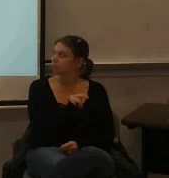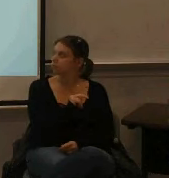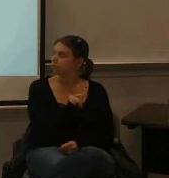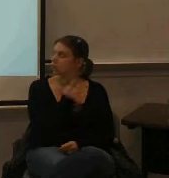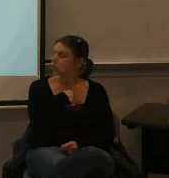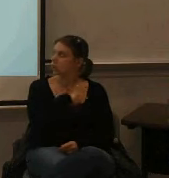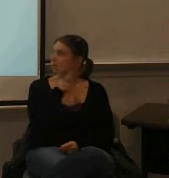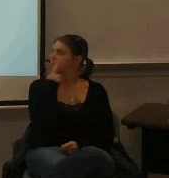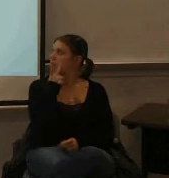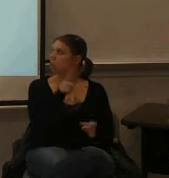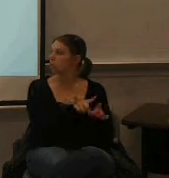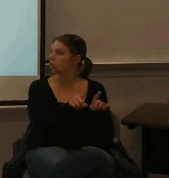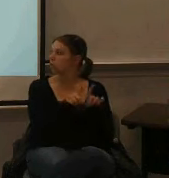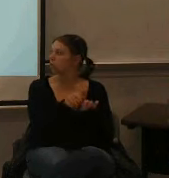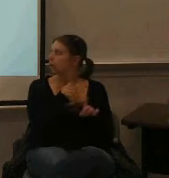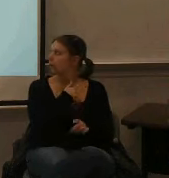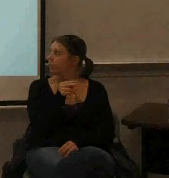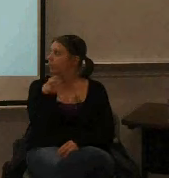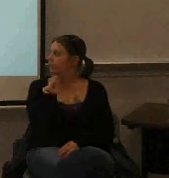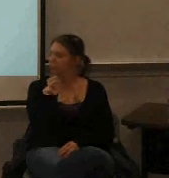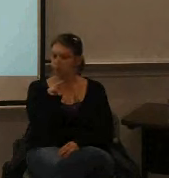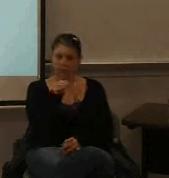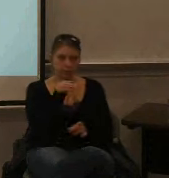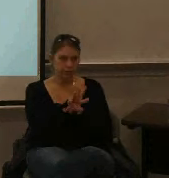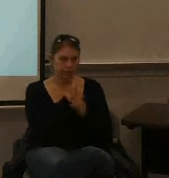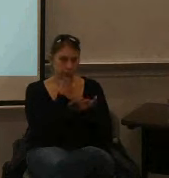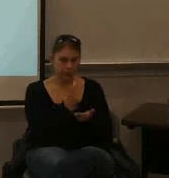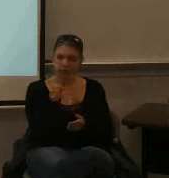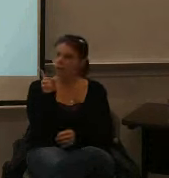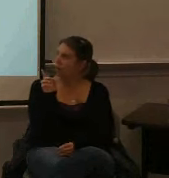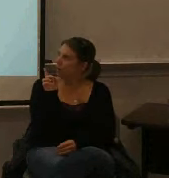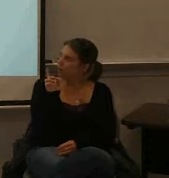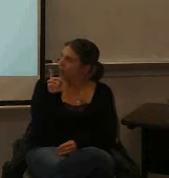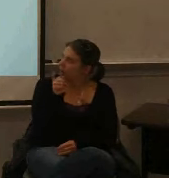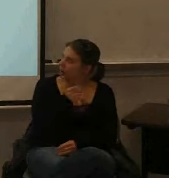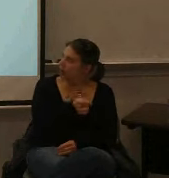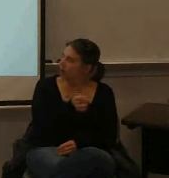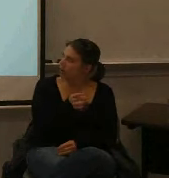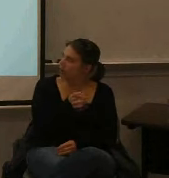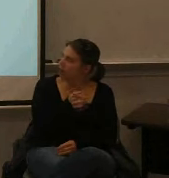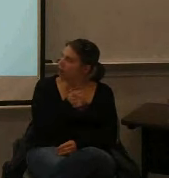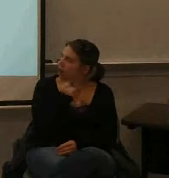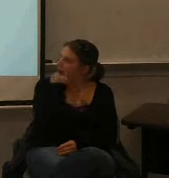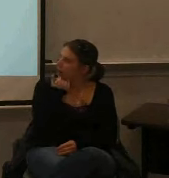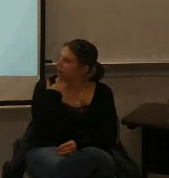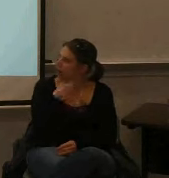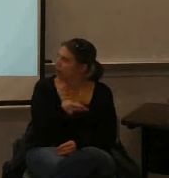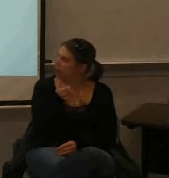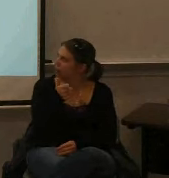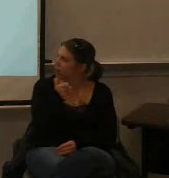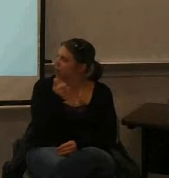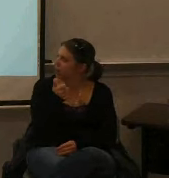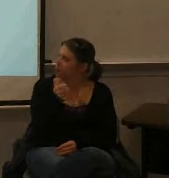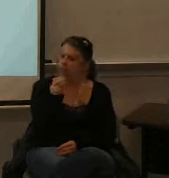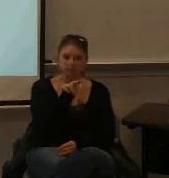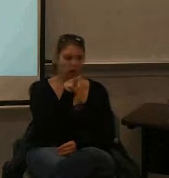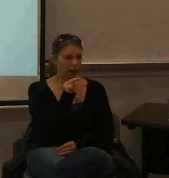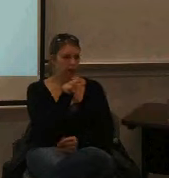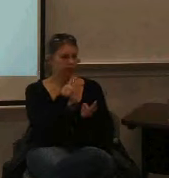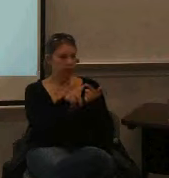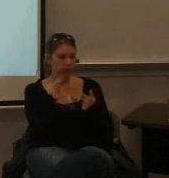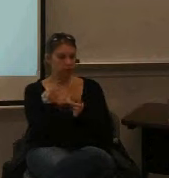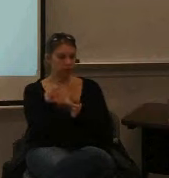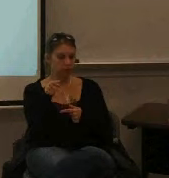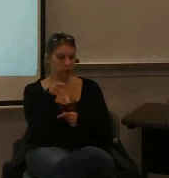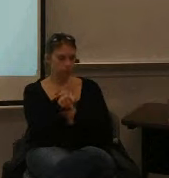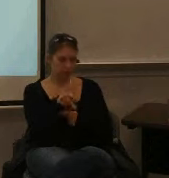And we see that there's also a nitrogen effect here, and that essentially if there's a higher nitrogen to